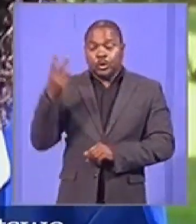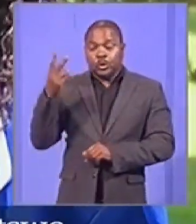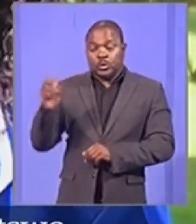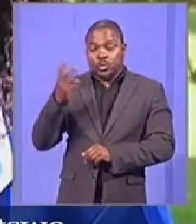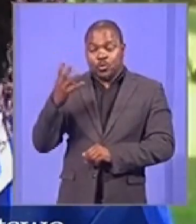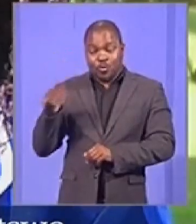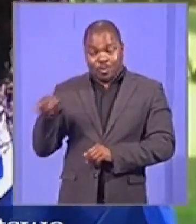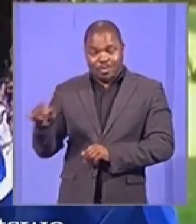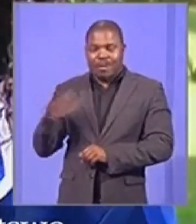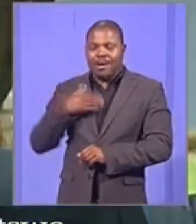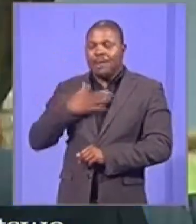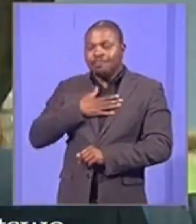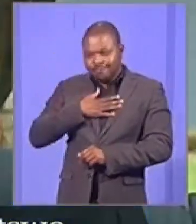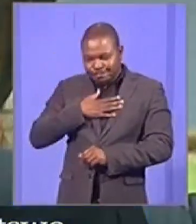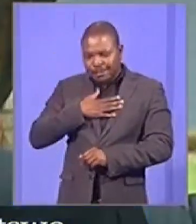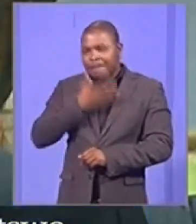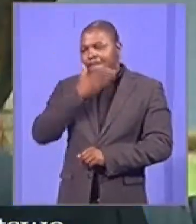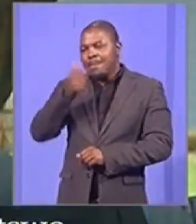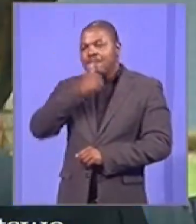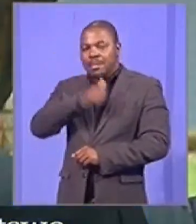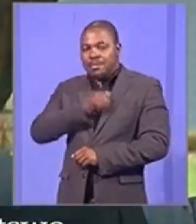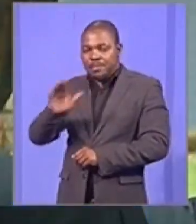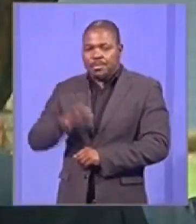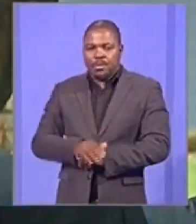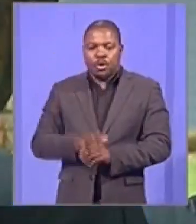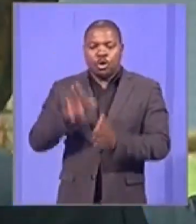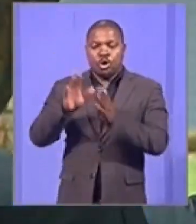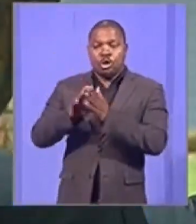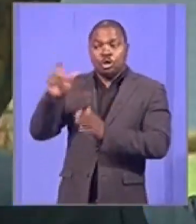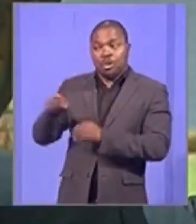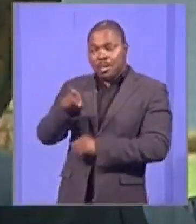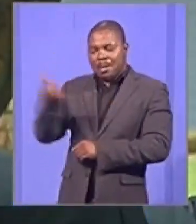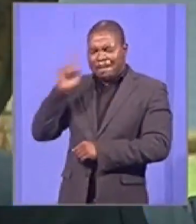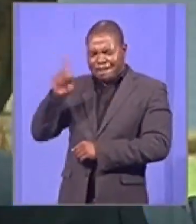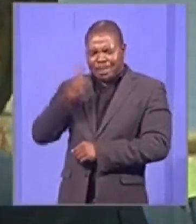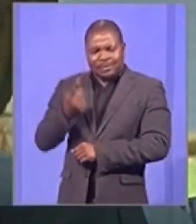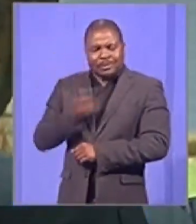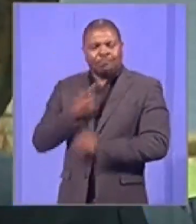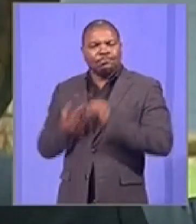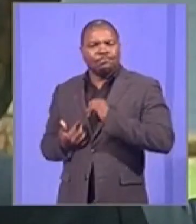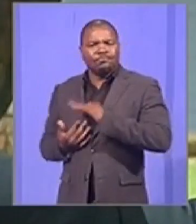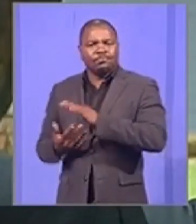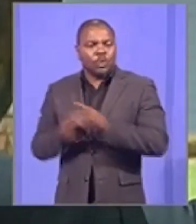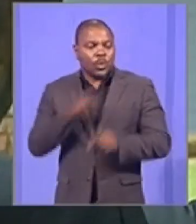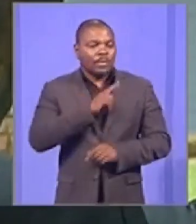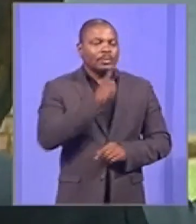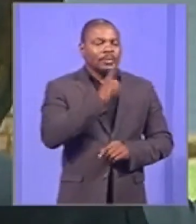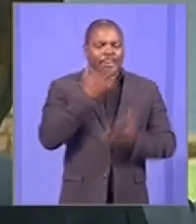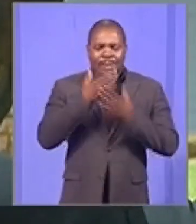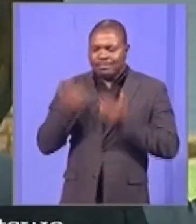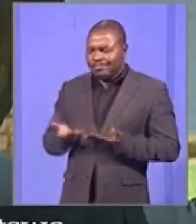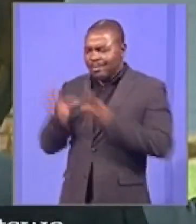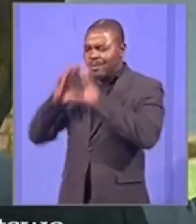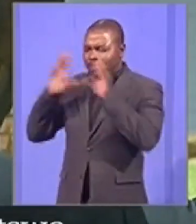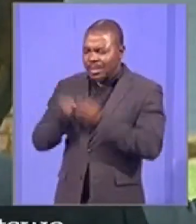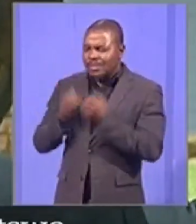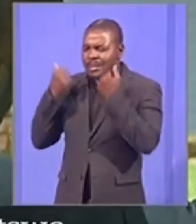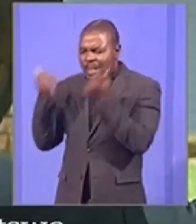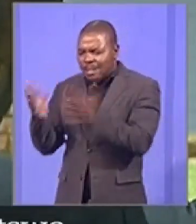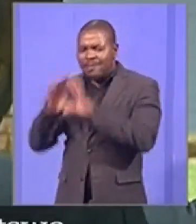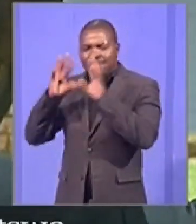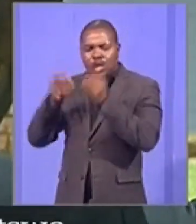2024, I wish you the best of luck. The learners have to be willing, because as teachers you can do everything. You can provide us with your